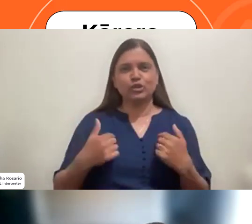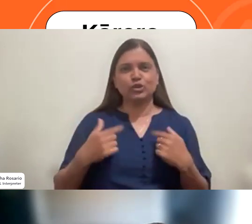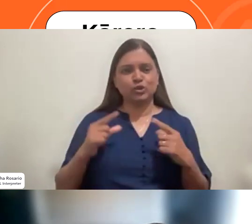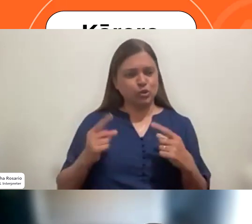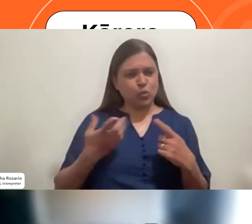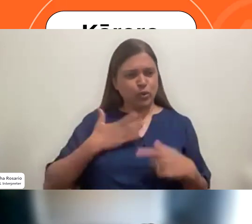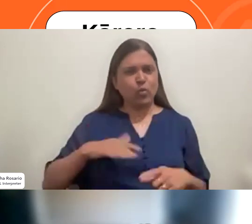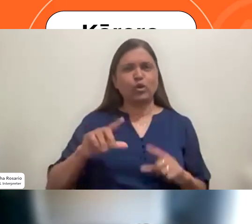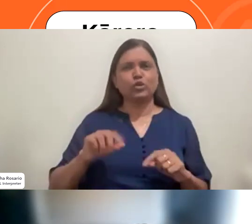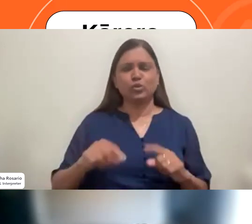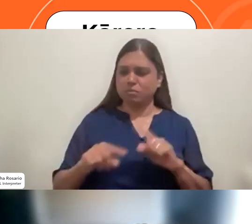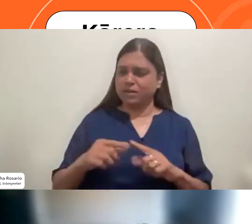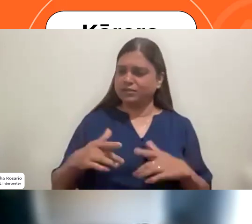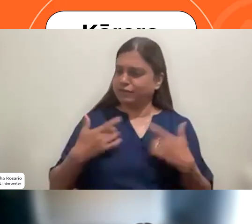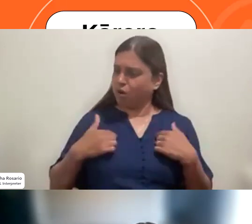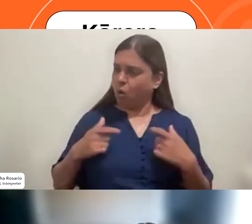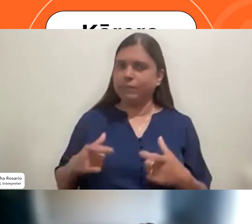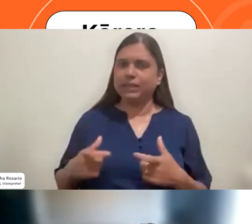in control of our lives.